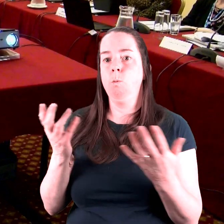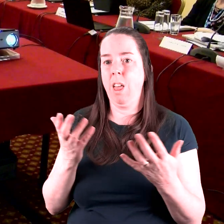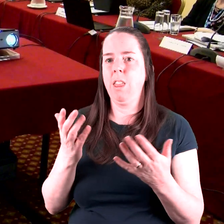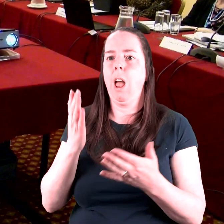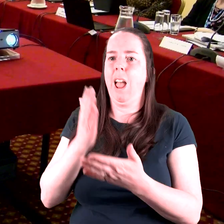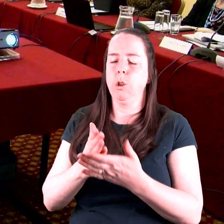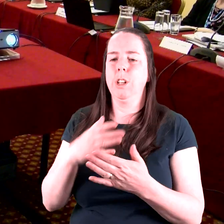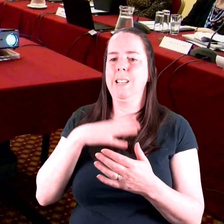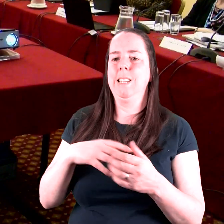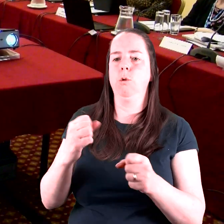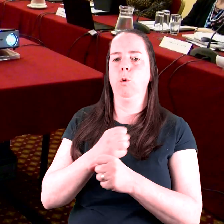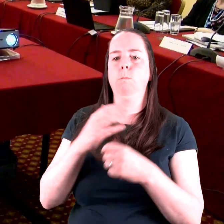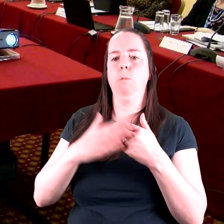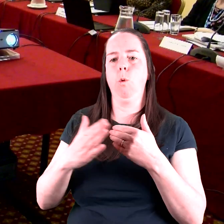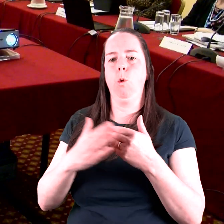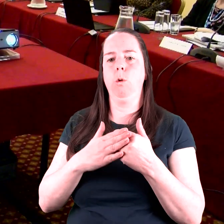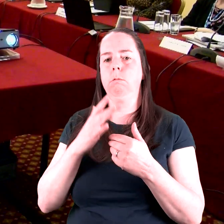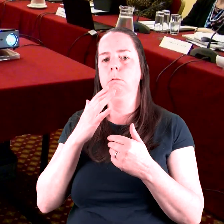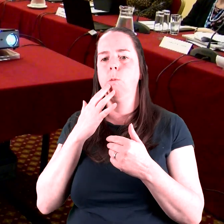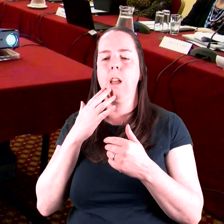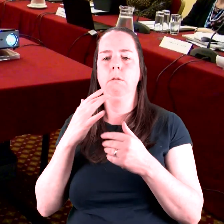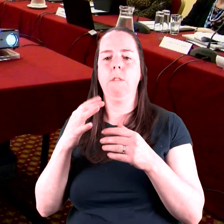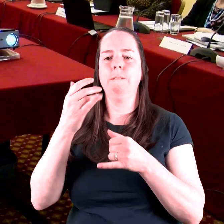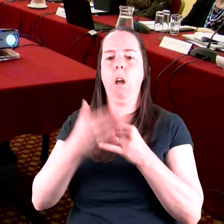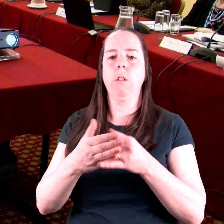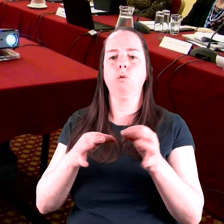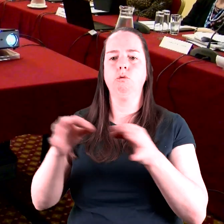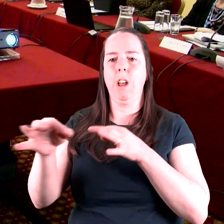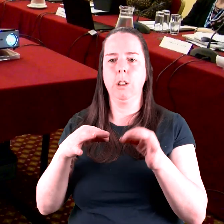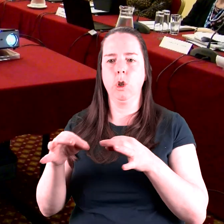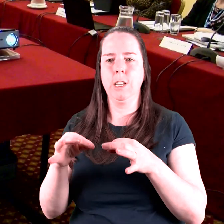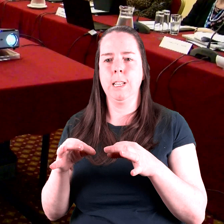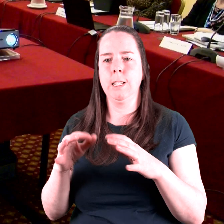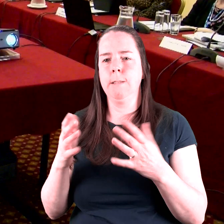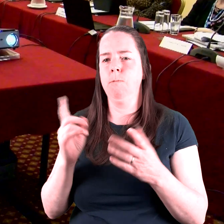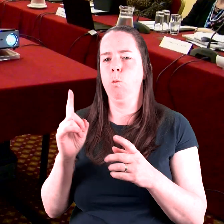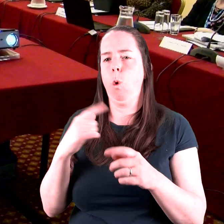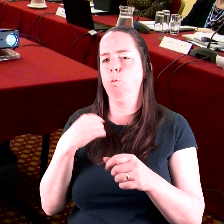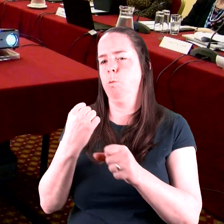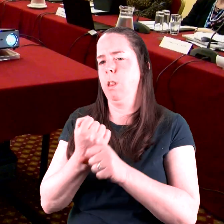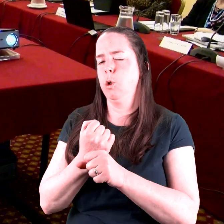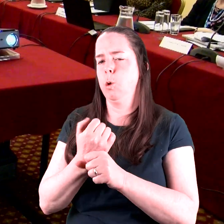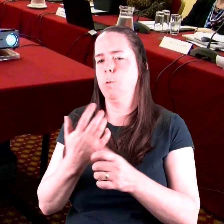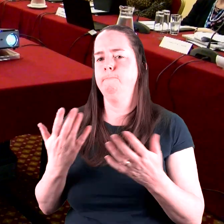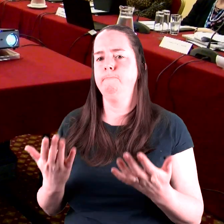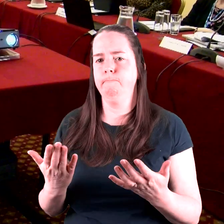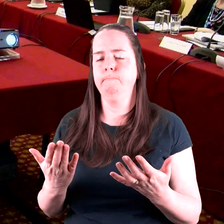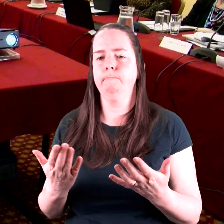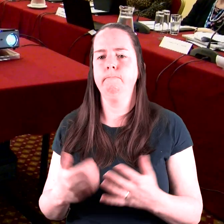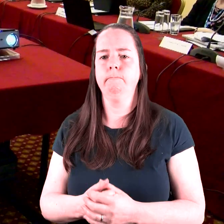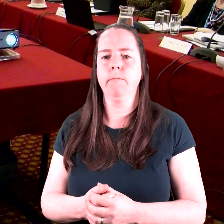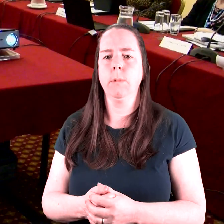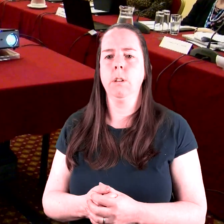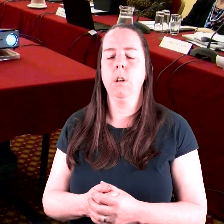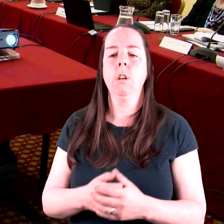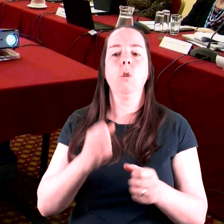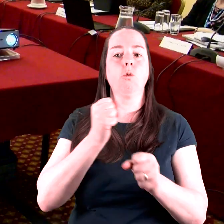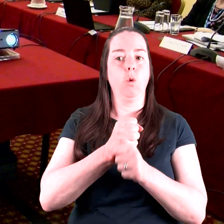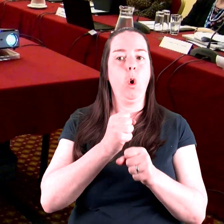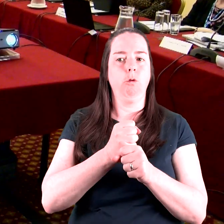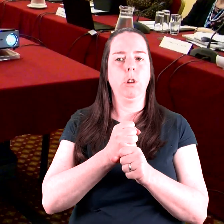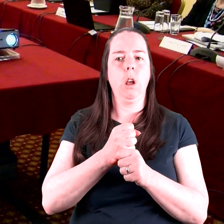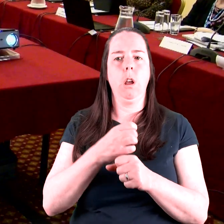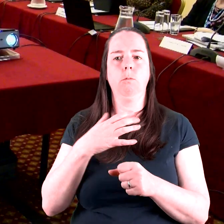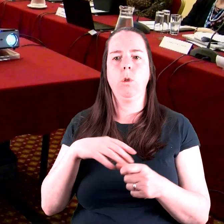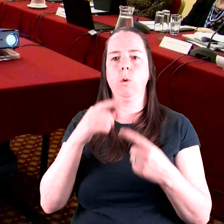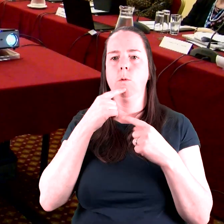whether actually we should do more when we get to the final strategy, which has much more detail about health inequalities and what we'll actually do. Okay,